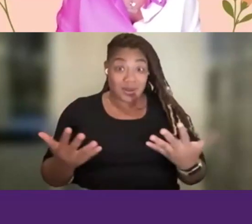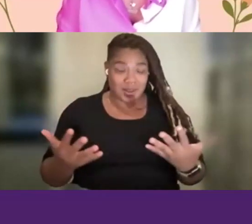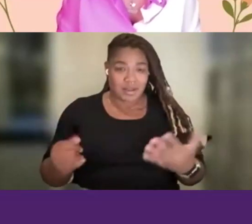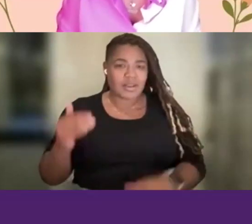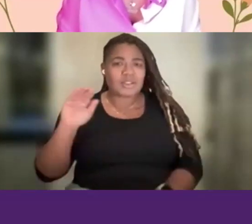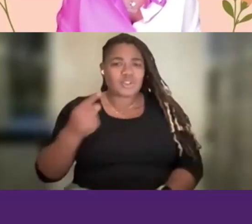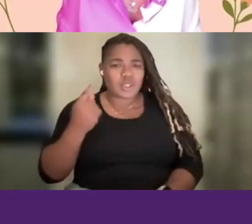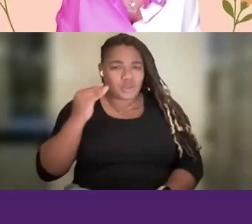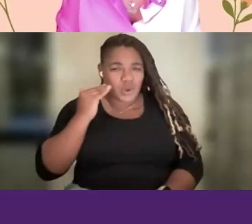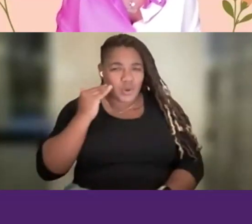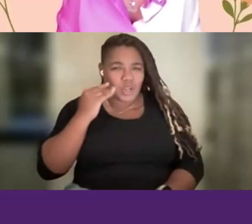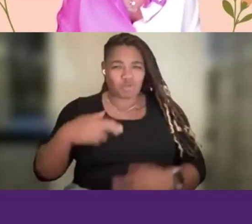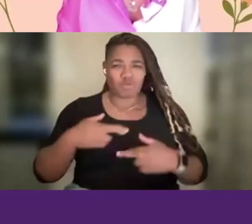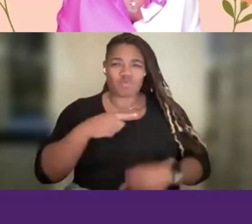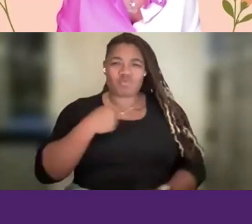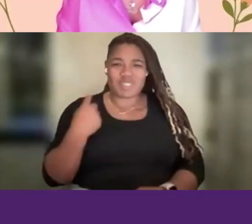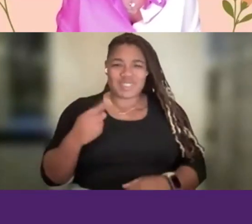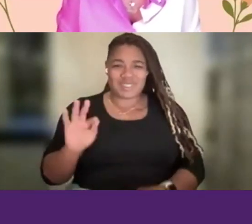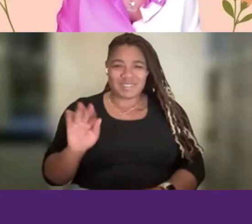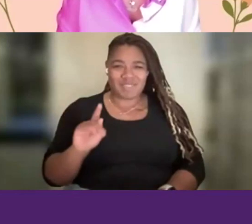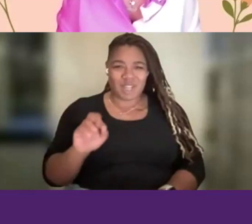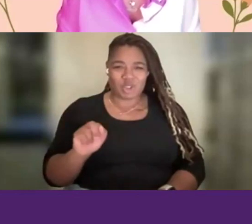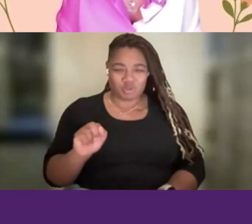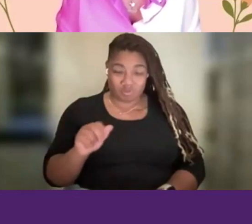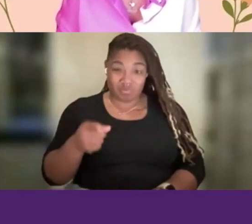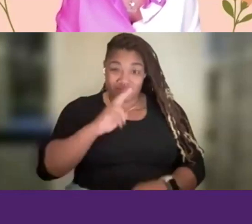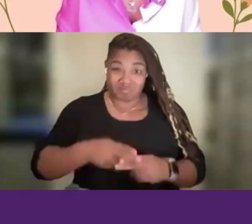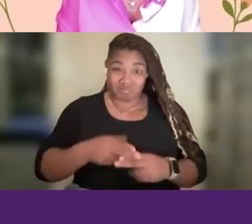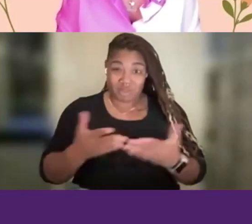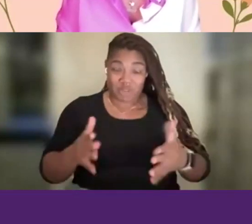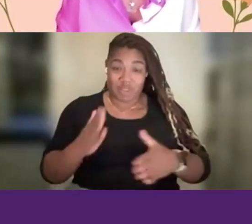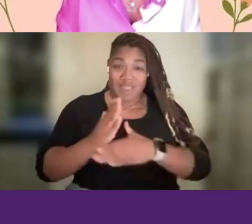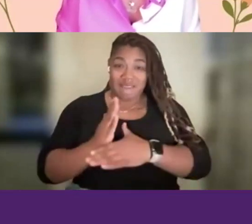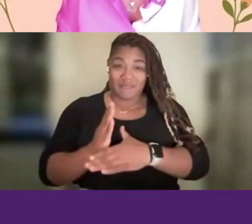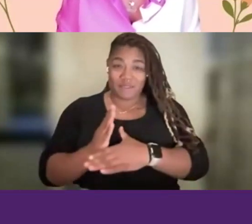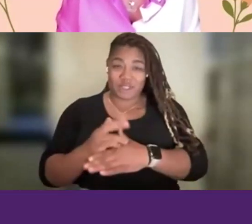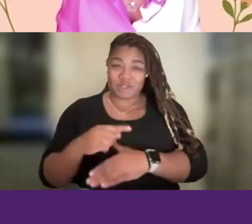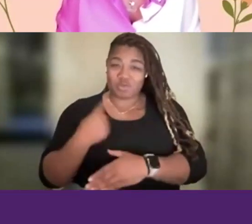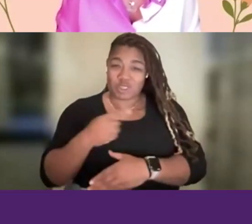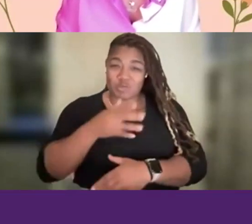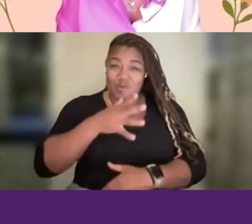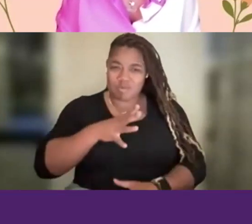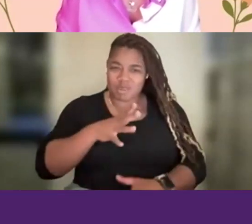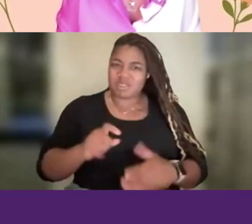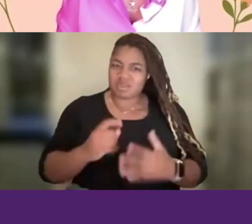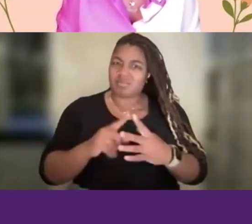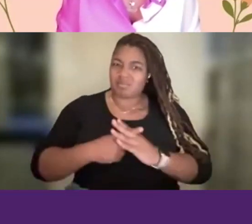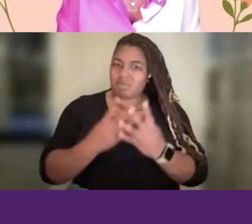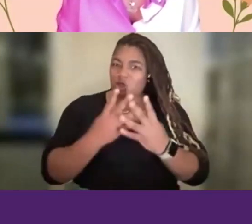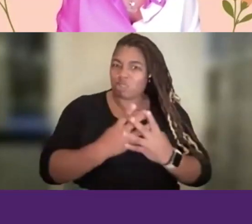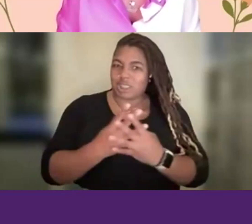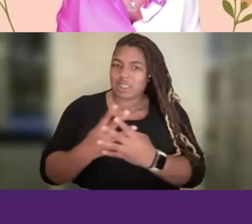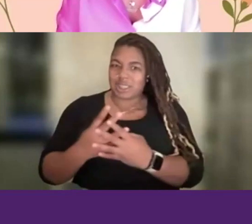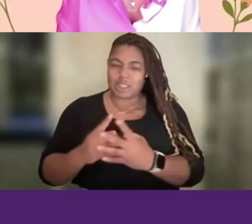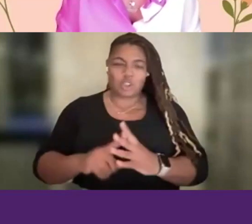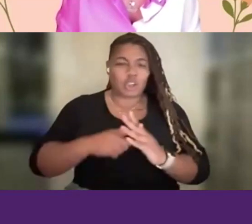risk factors for breast cancer. As you mentioned, the average risk woman should start screening every year at 40.